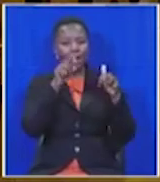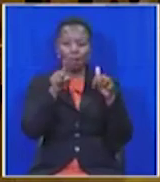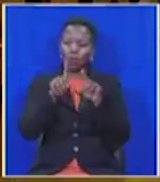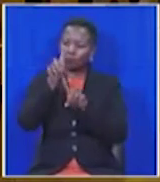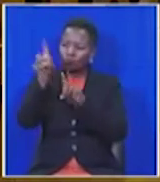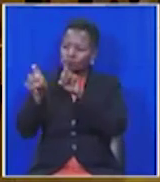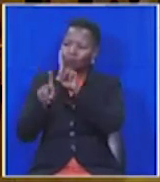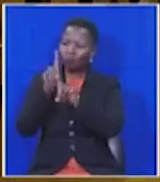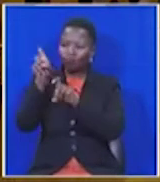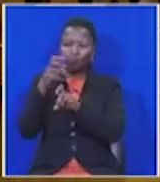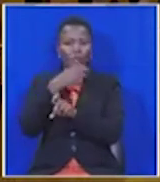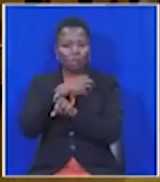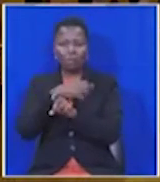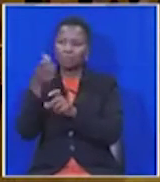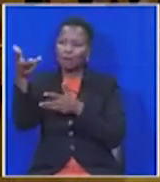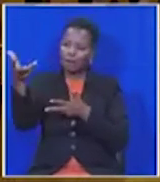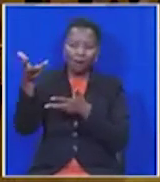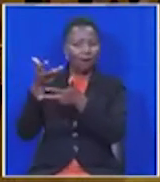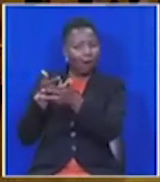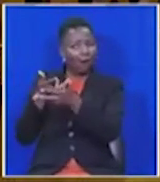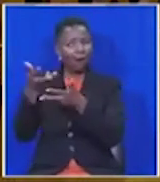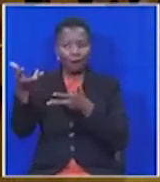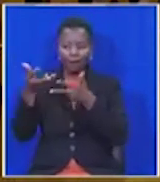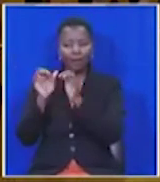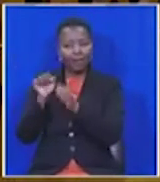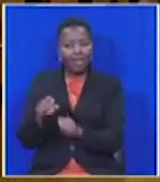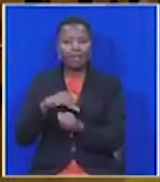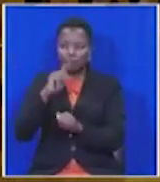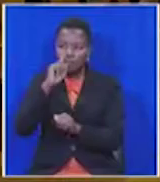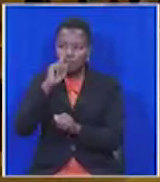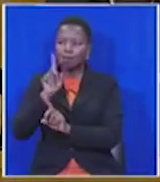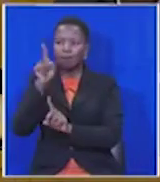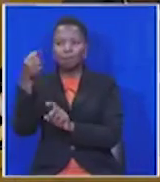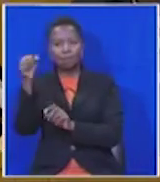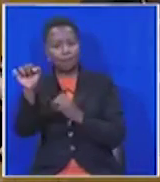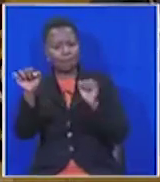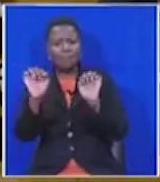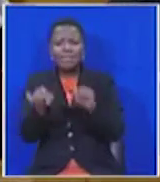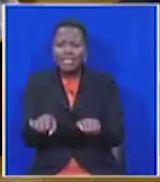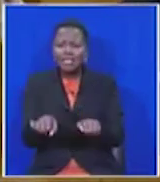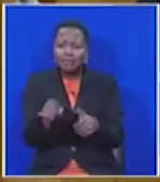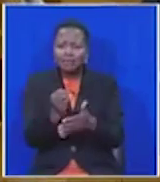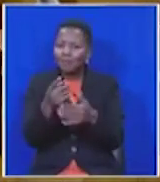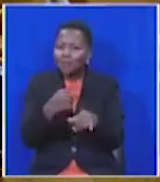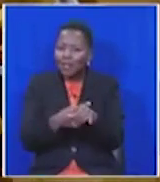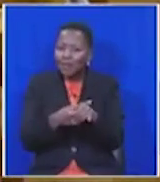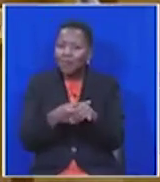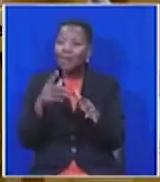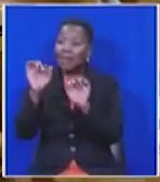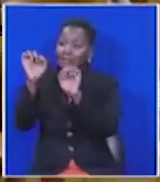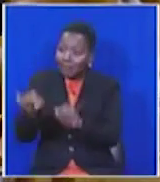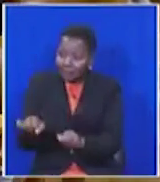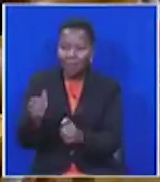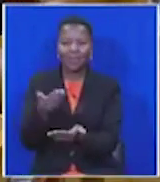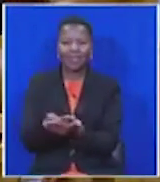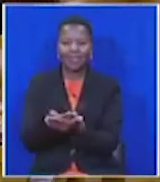ministers and their deputies and have a fundamental, sometimes disagreement, and sometimes find each other. But this